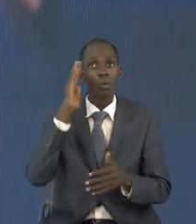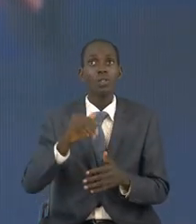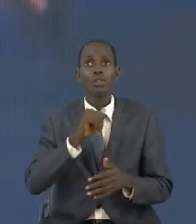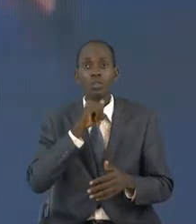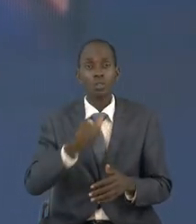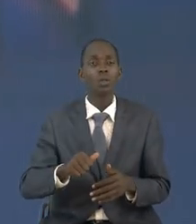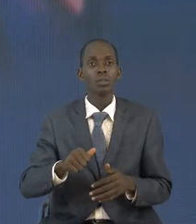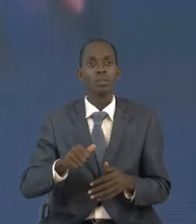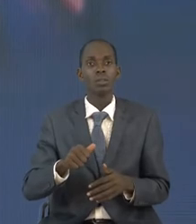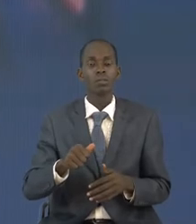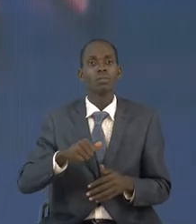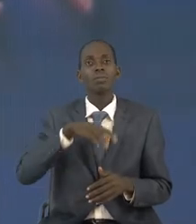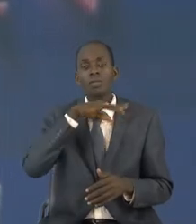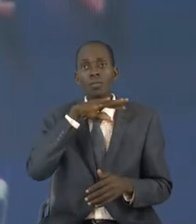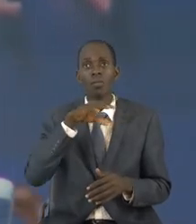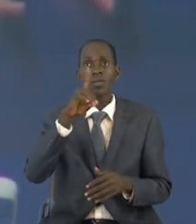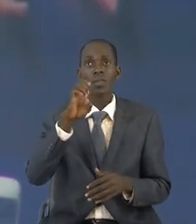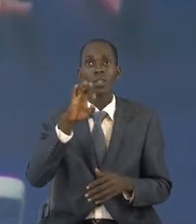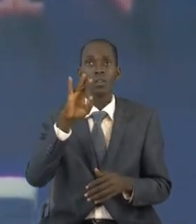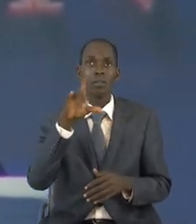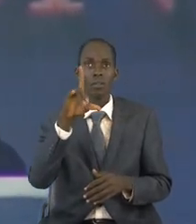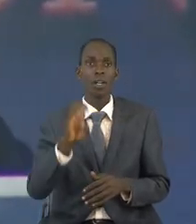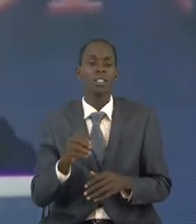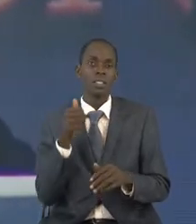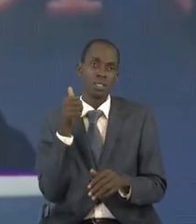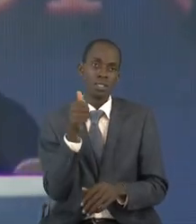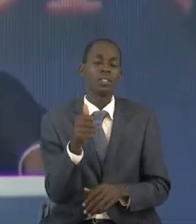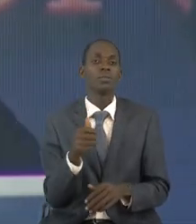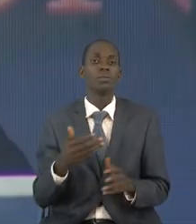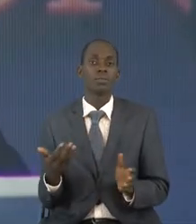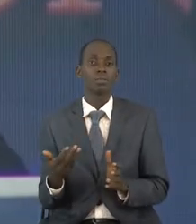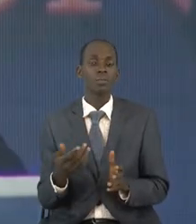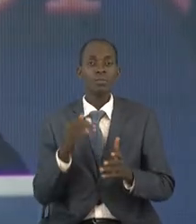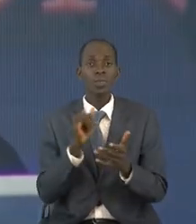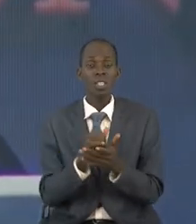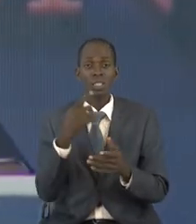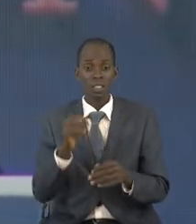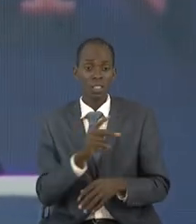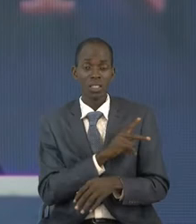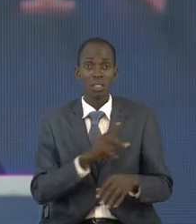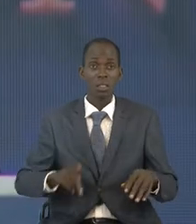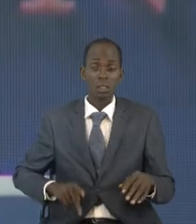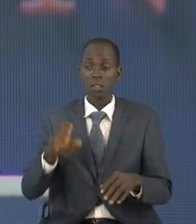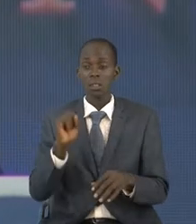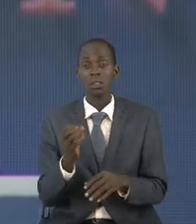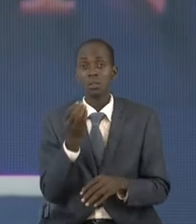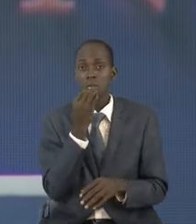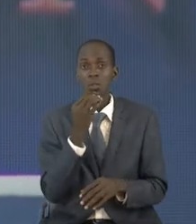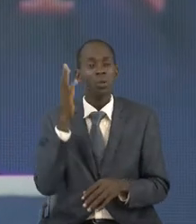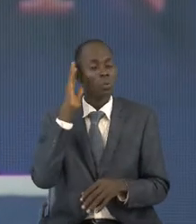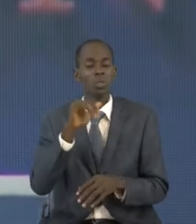don't care what the label is, the label is the king's meat, it will not get to Daniel's